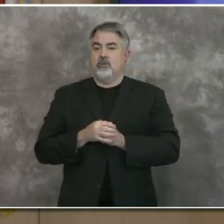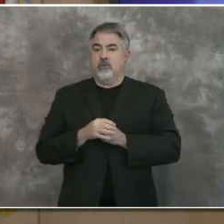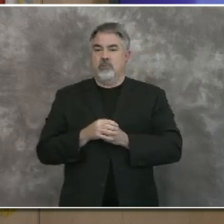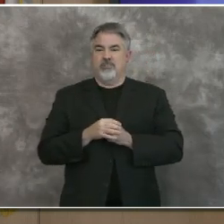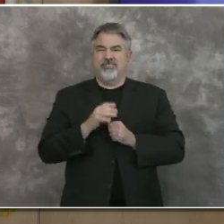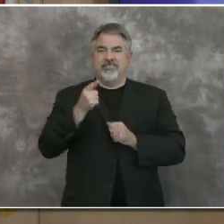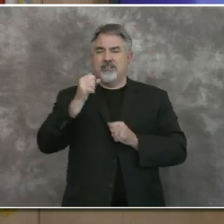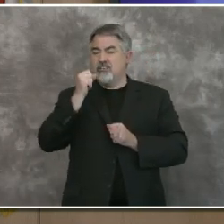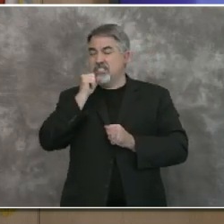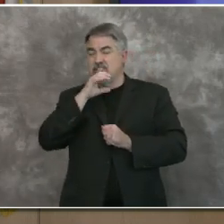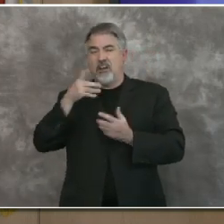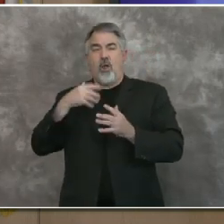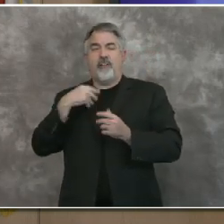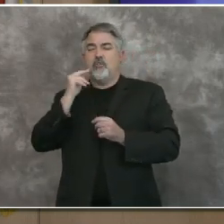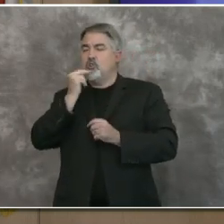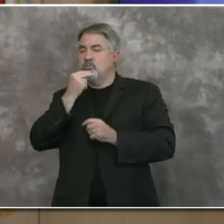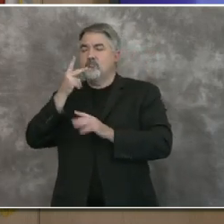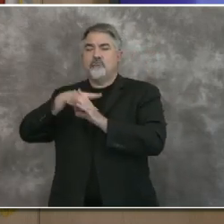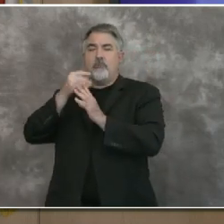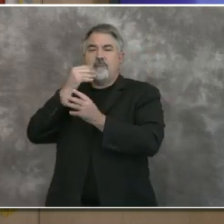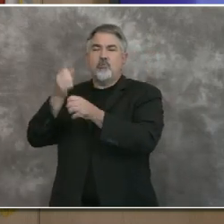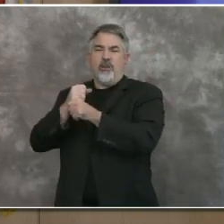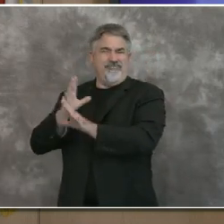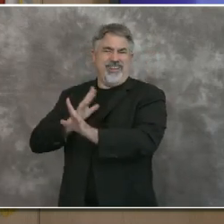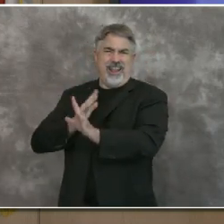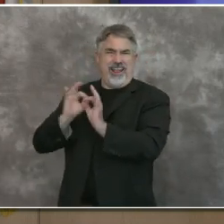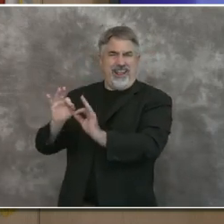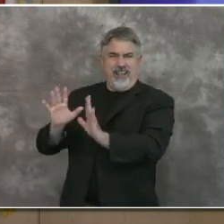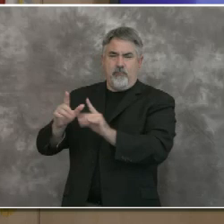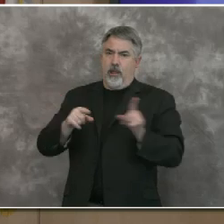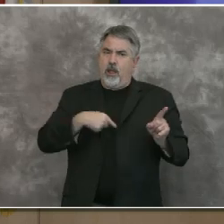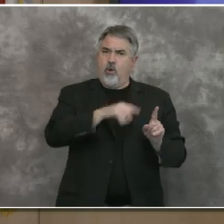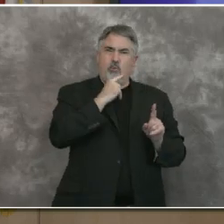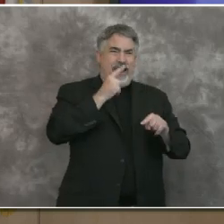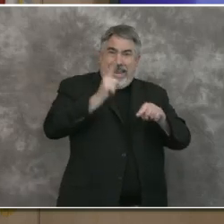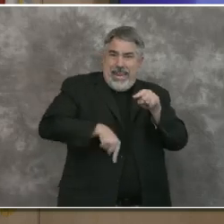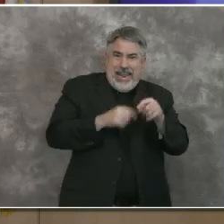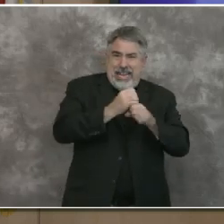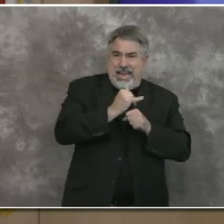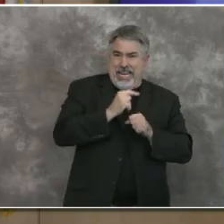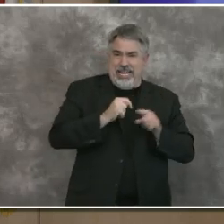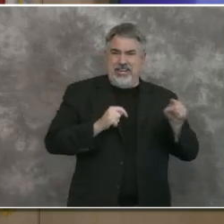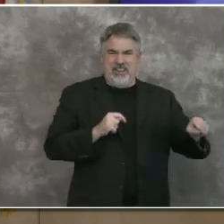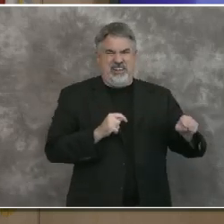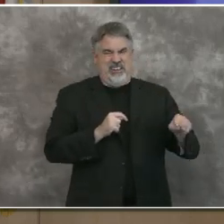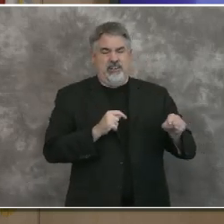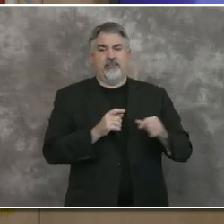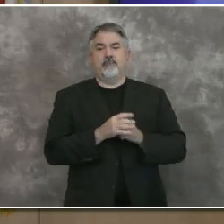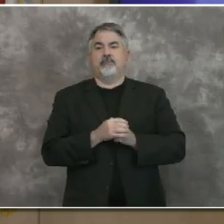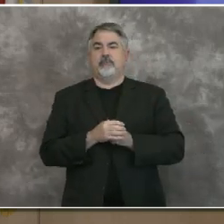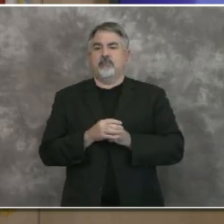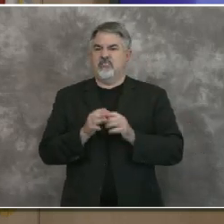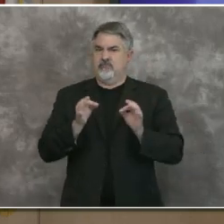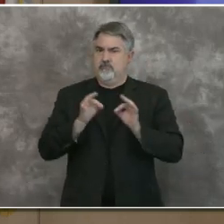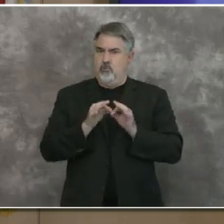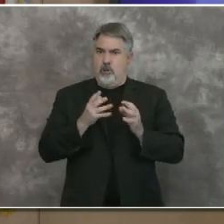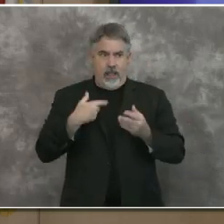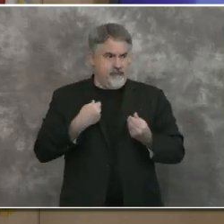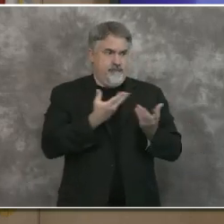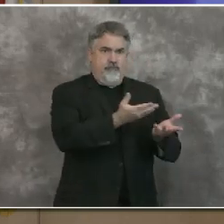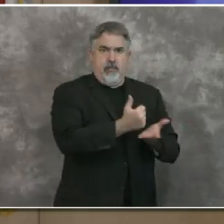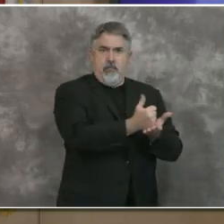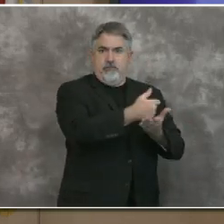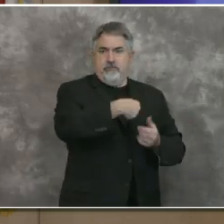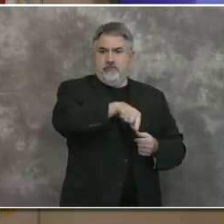a senior who is not already receiving federal assistance program, then the Great Plates Delivered Home Meals for Seniors is for